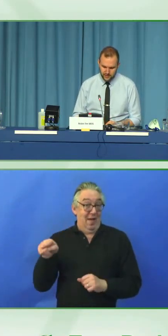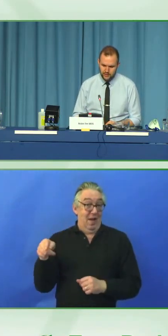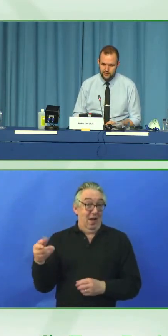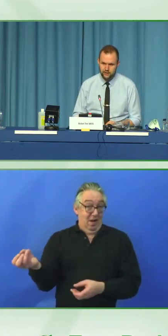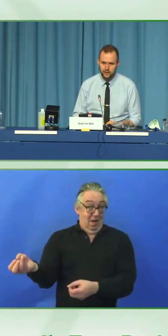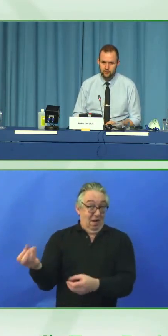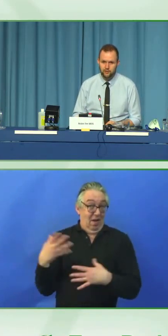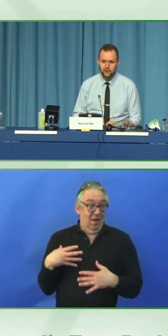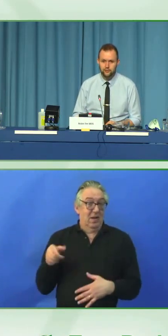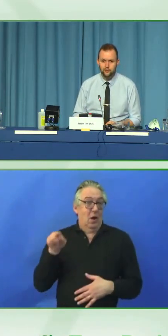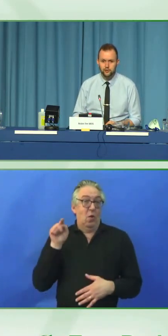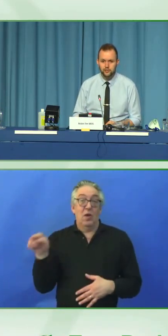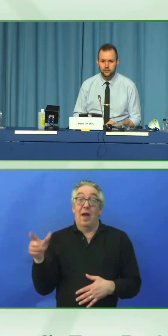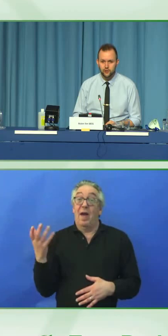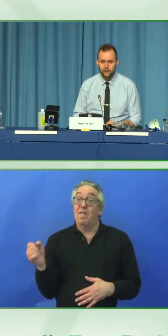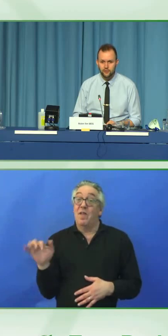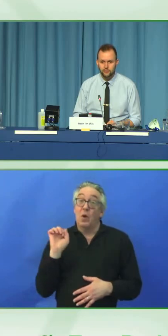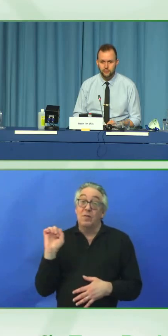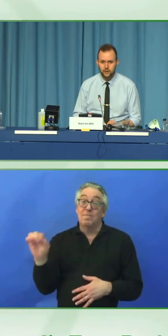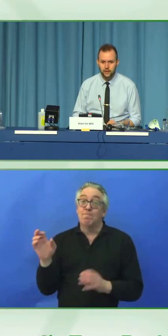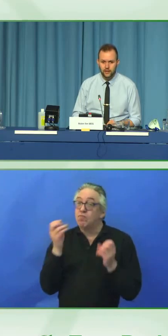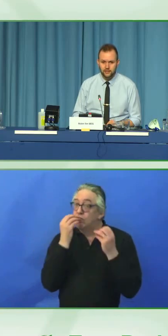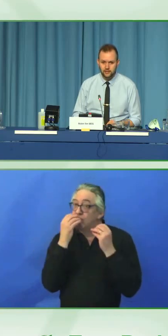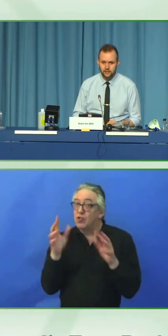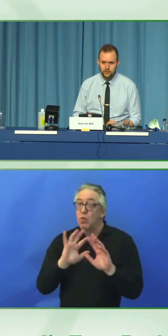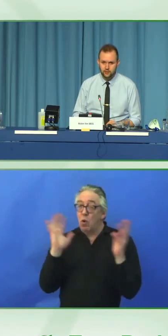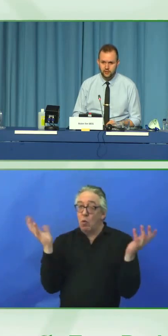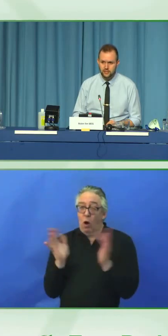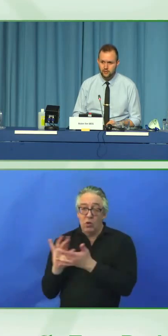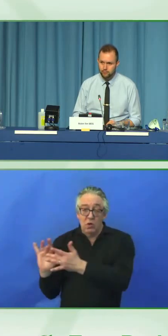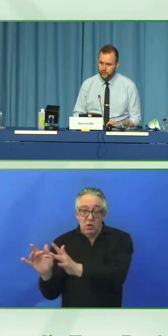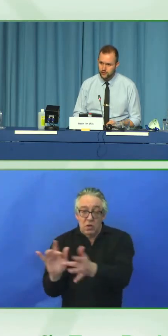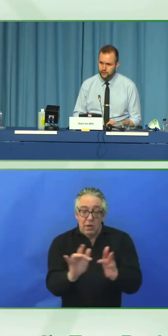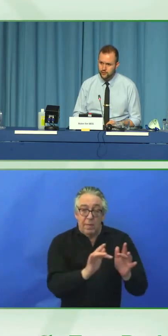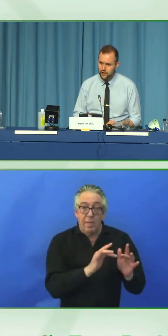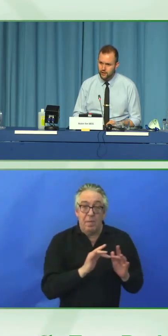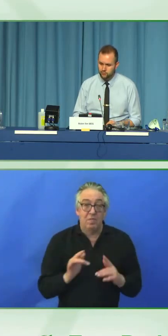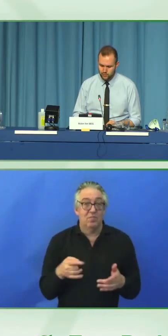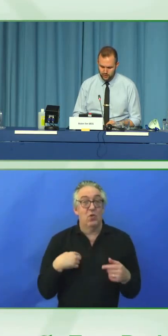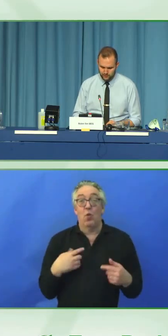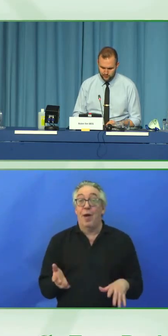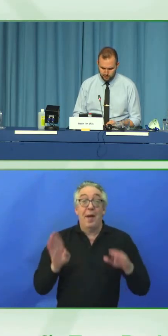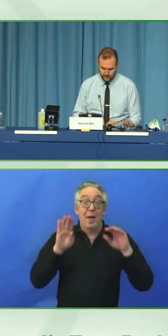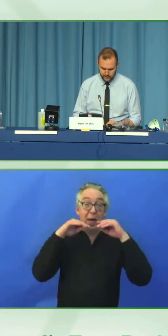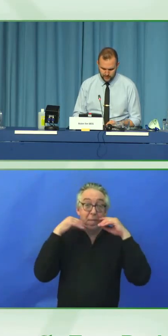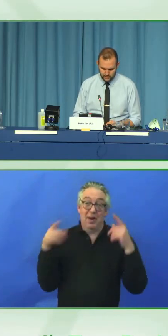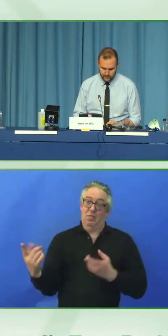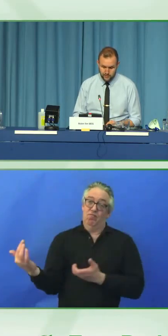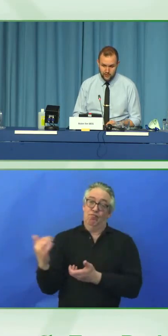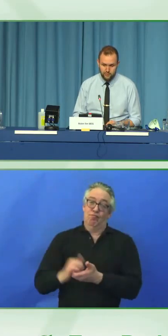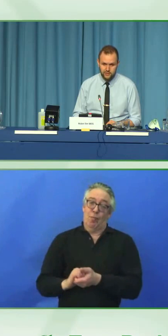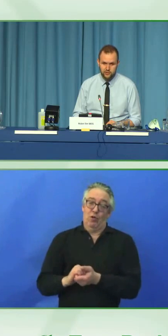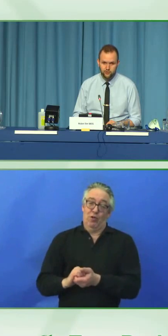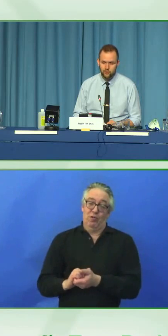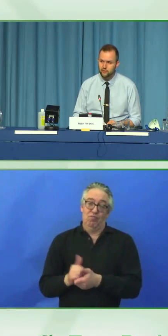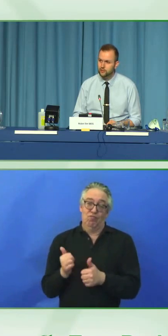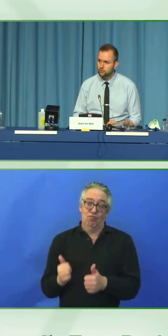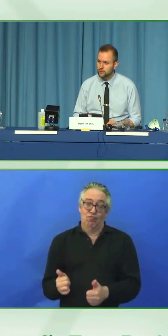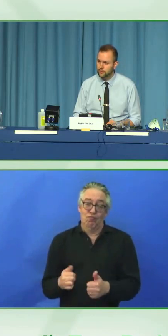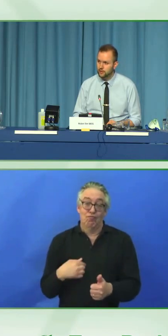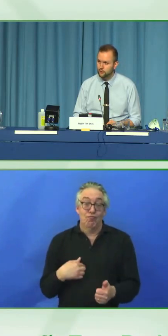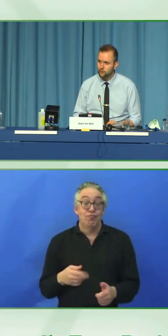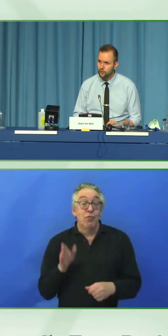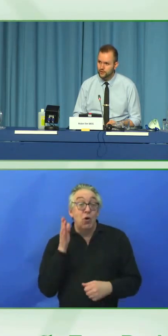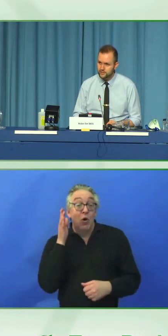cities, and we're very fortunate to have them as a good and dear partner, and we would love to play a video message from